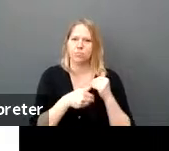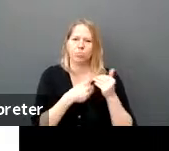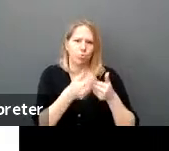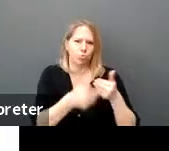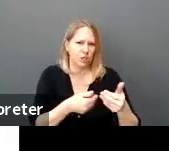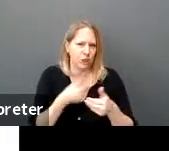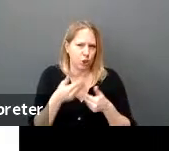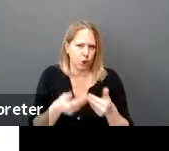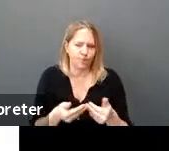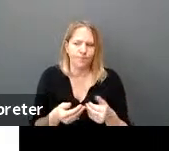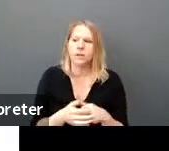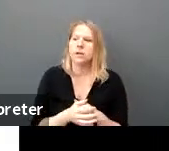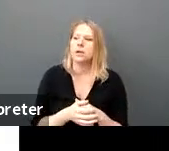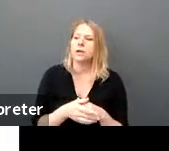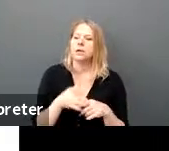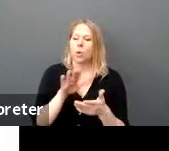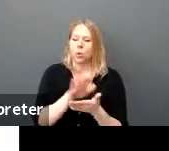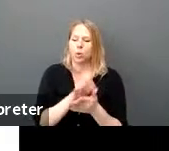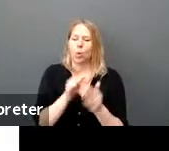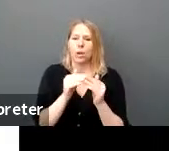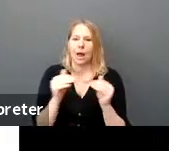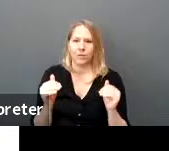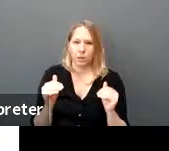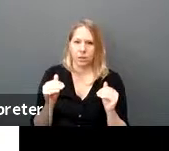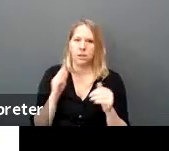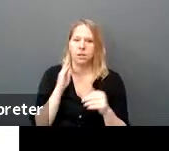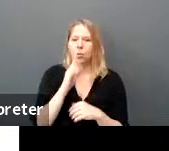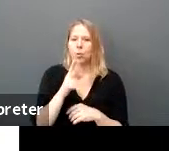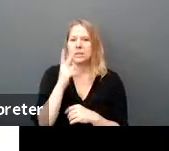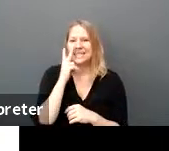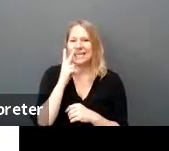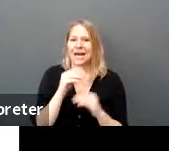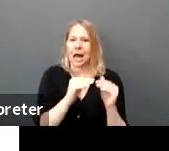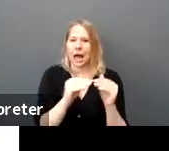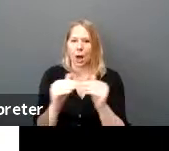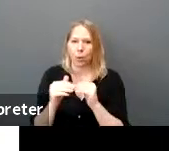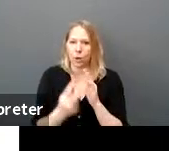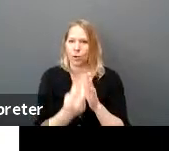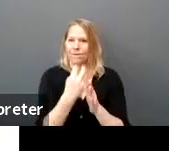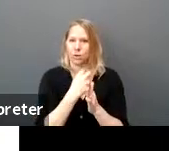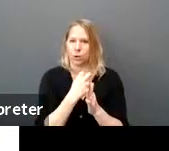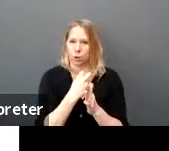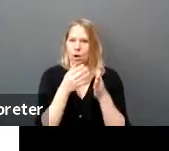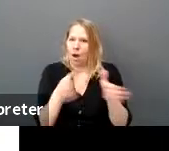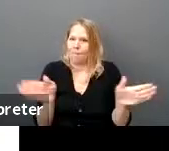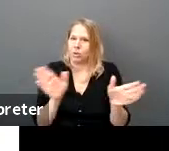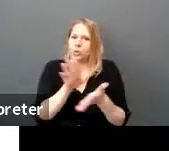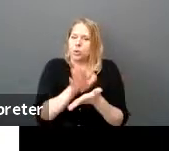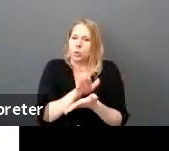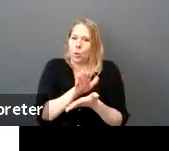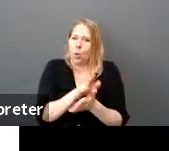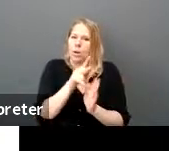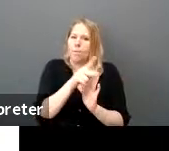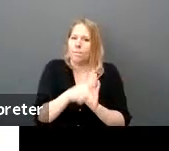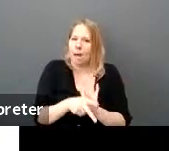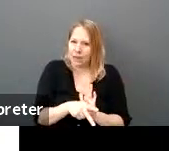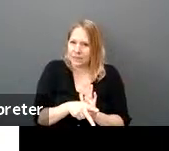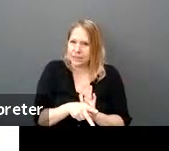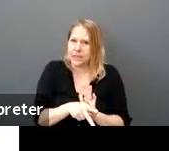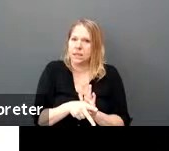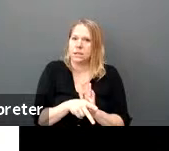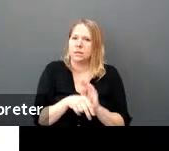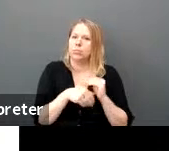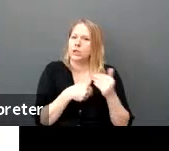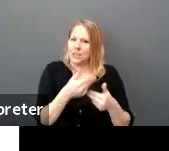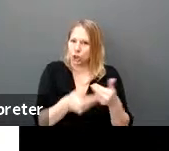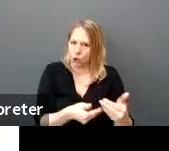we move down into the school level, we will see equity review of the school policies and procedures,